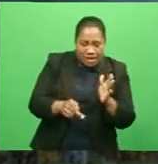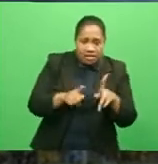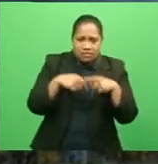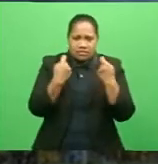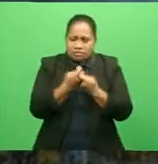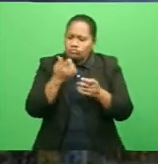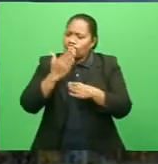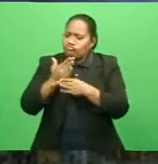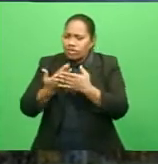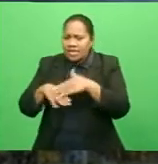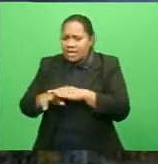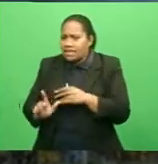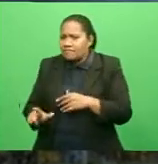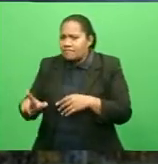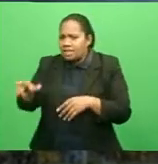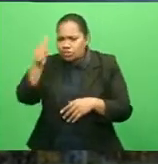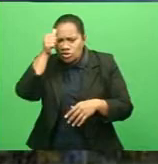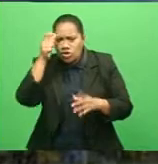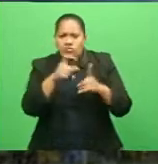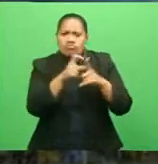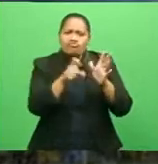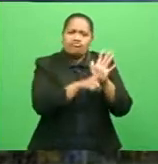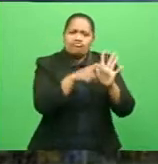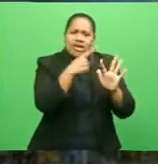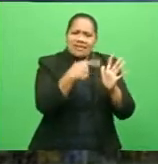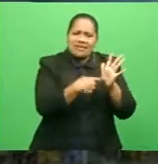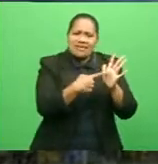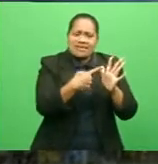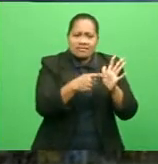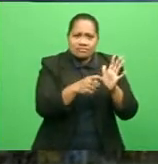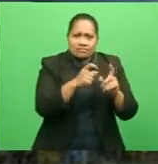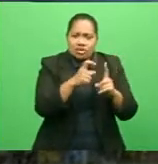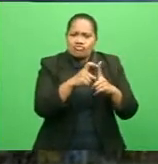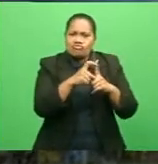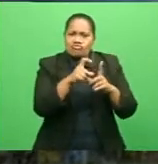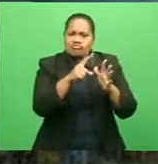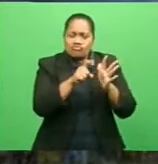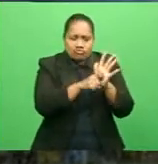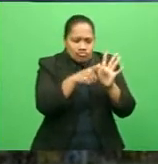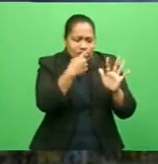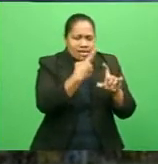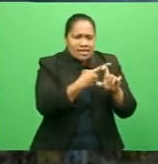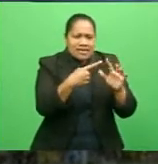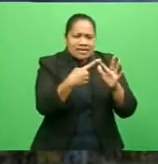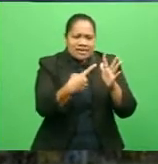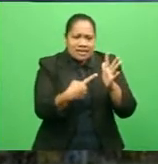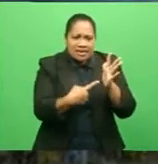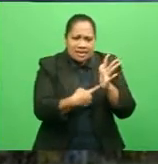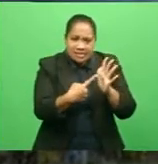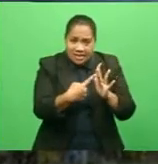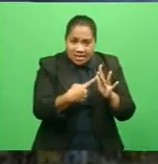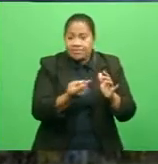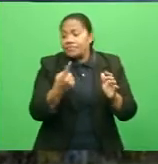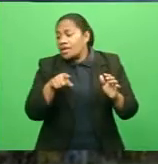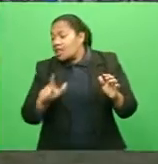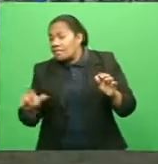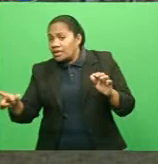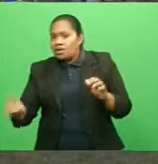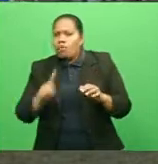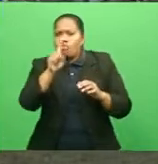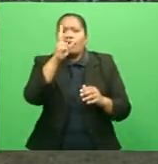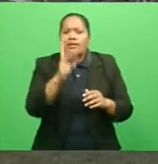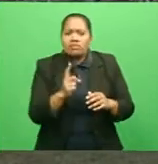And as we know, Ndreketi and Lambasa, the distance is quite big. It takes 1.5 hours to travel from Ndreketi to Lambasa one